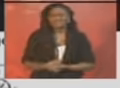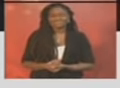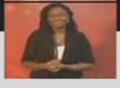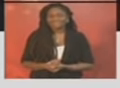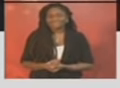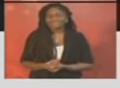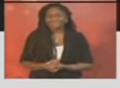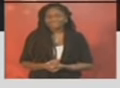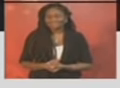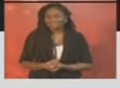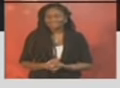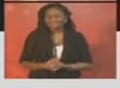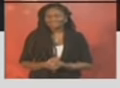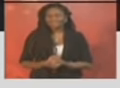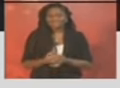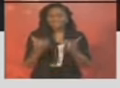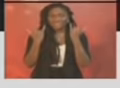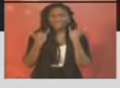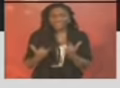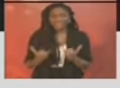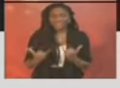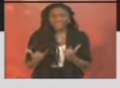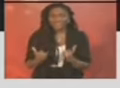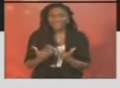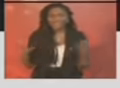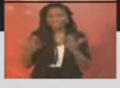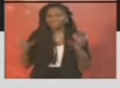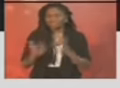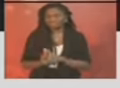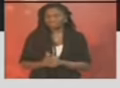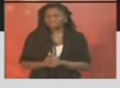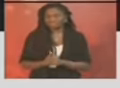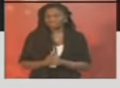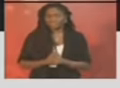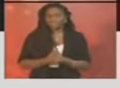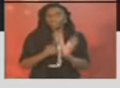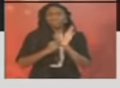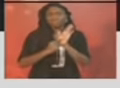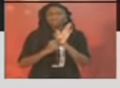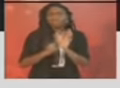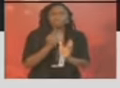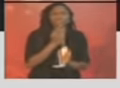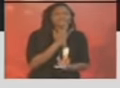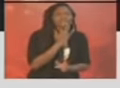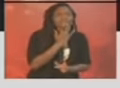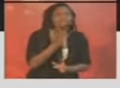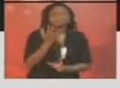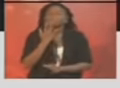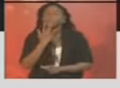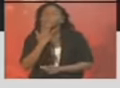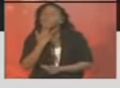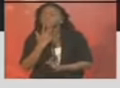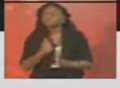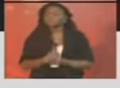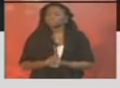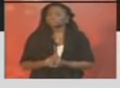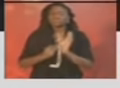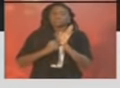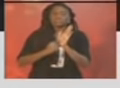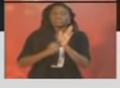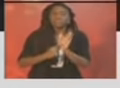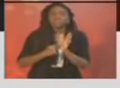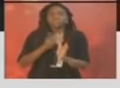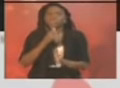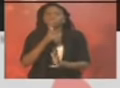slide. So we're going to tell you the endemic channels. So the endemic channels, you'll see some colorful graphs coming up. So if we go to my first